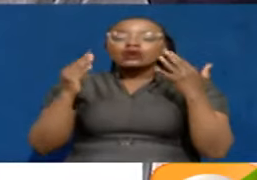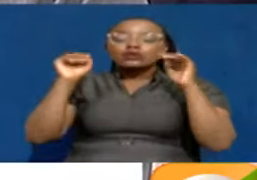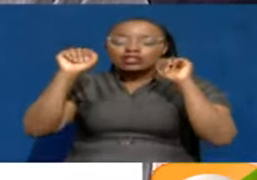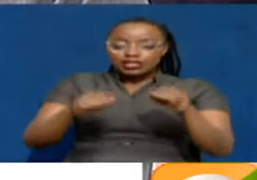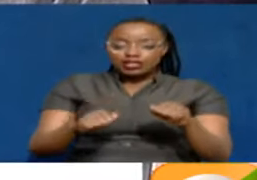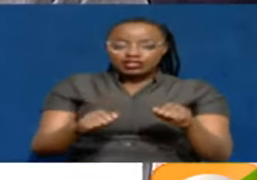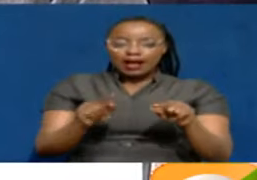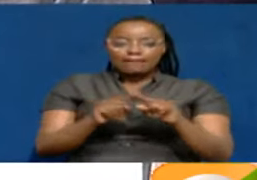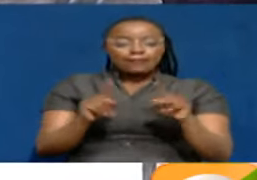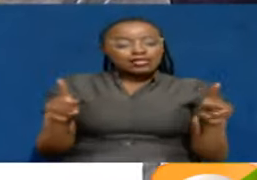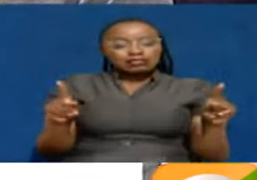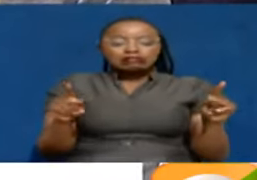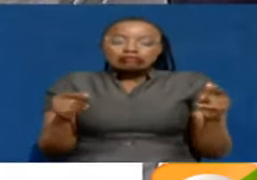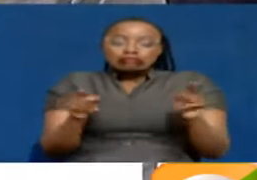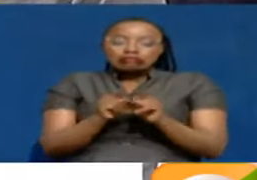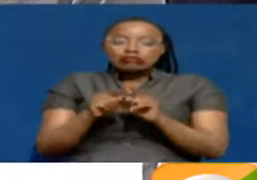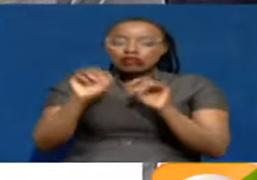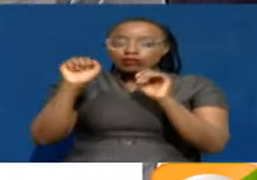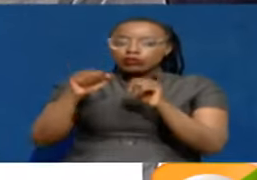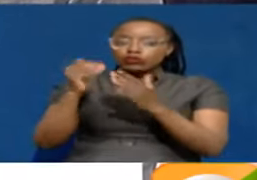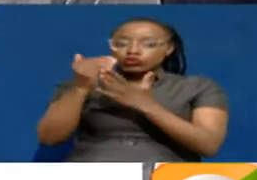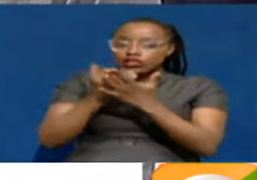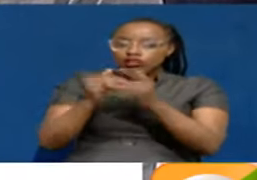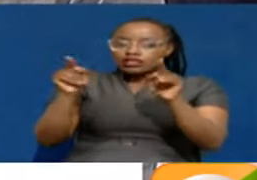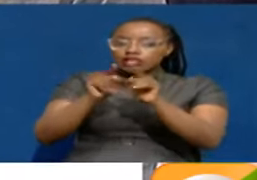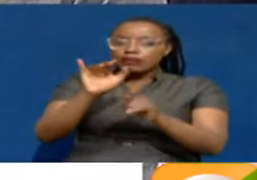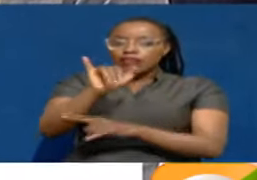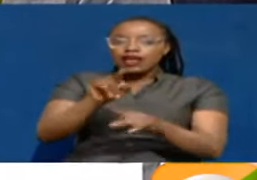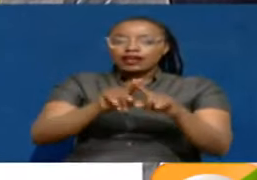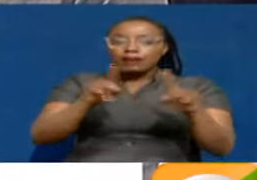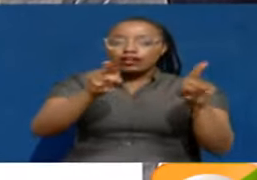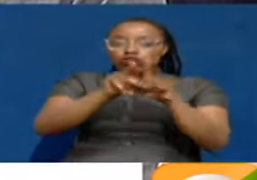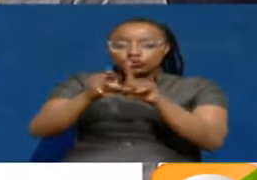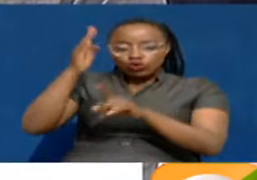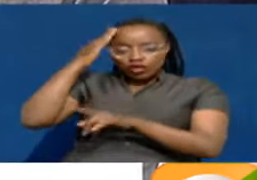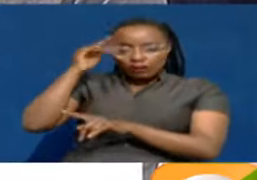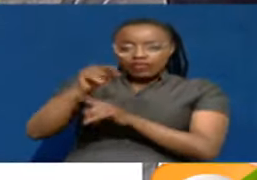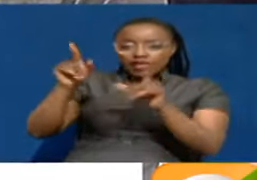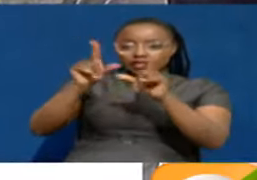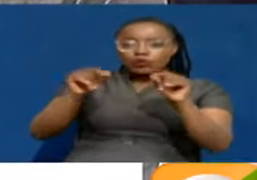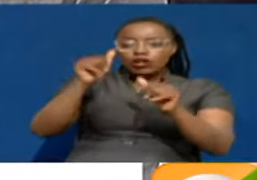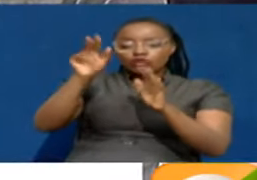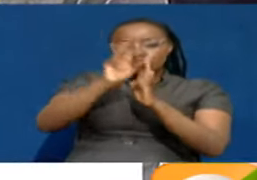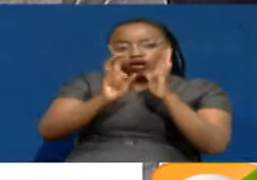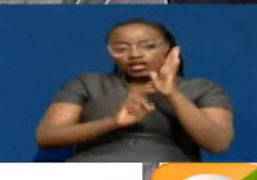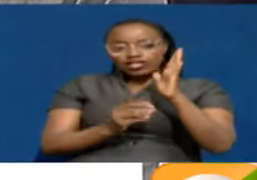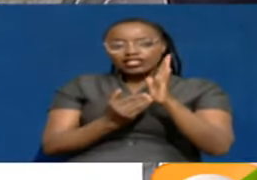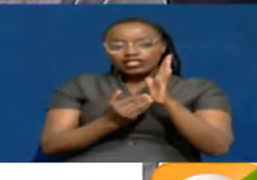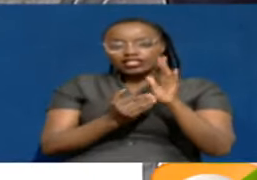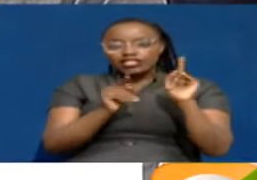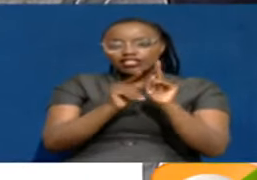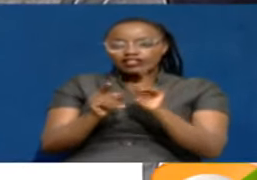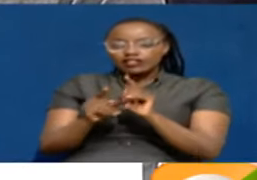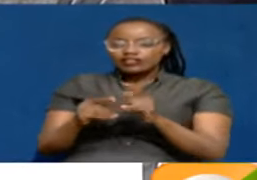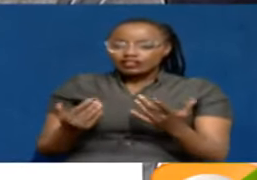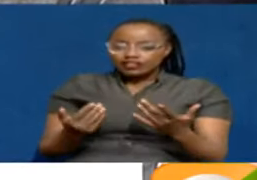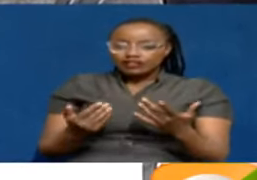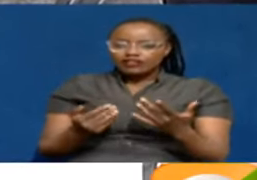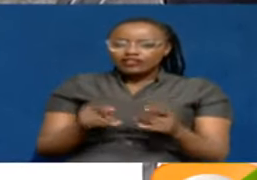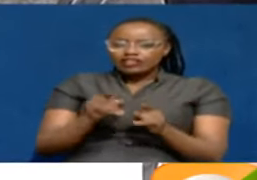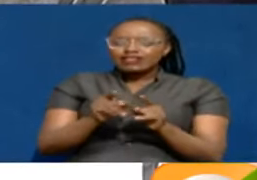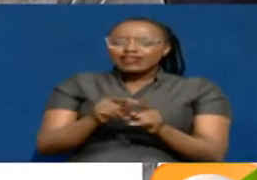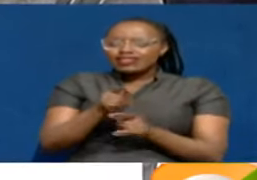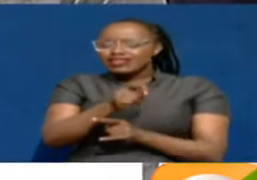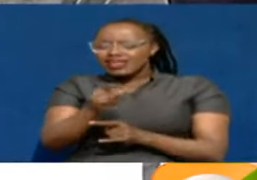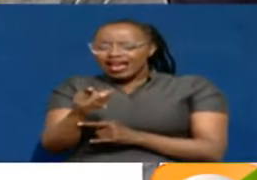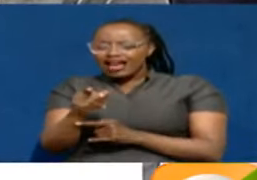pronouncements, and there will be statements like those ones. But remember those words you were reading? Mm. The courts are